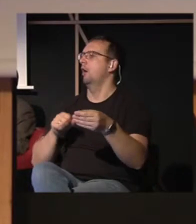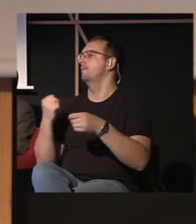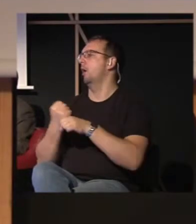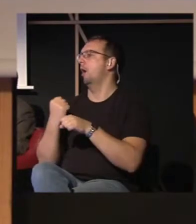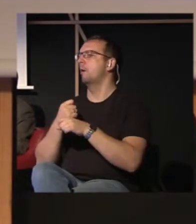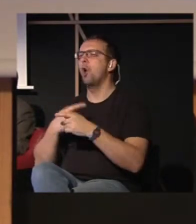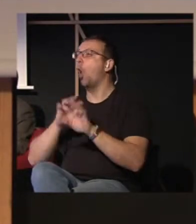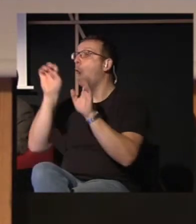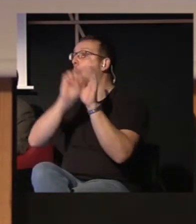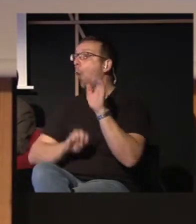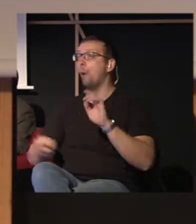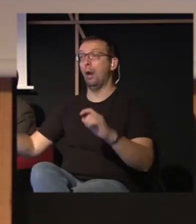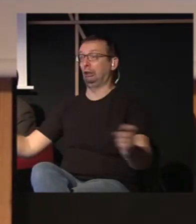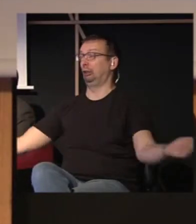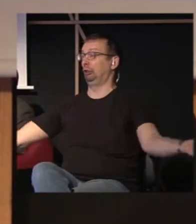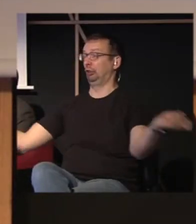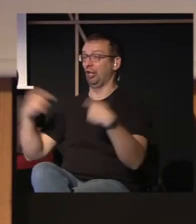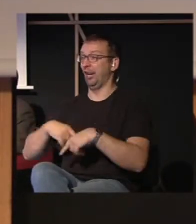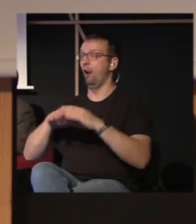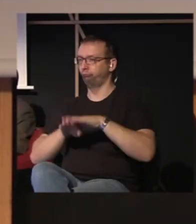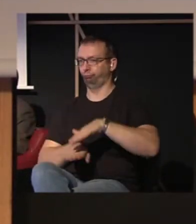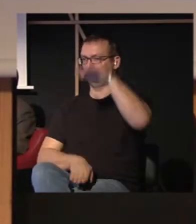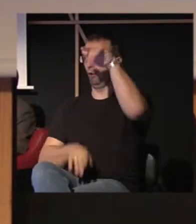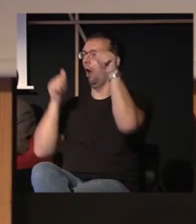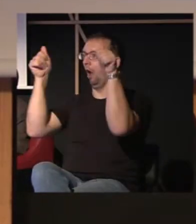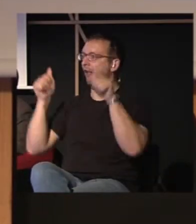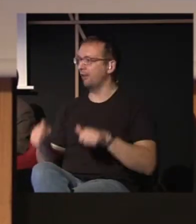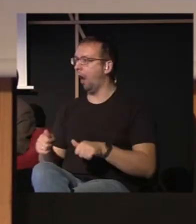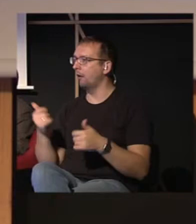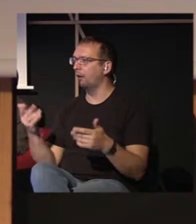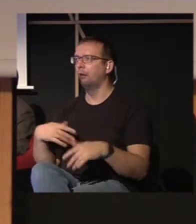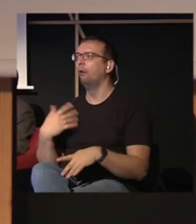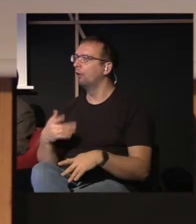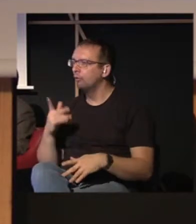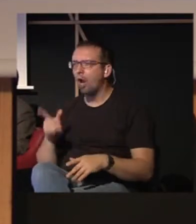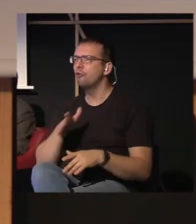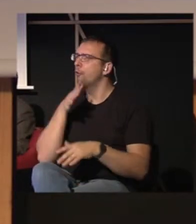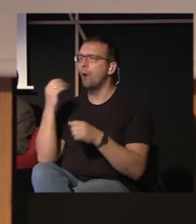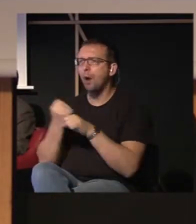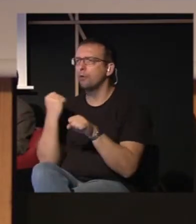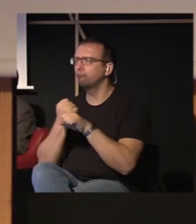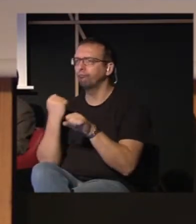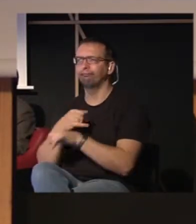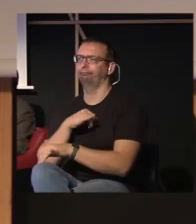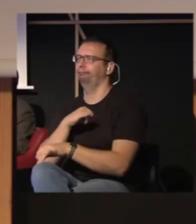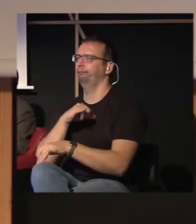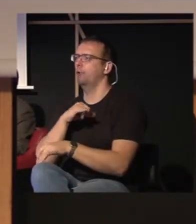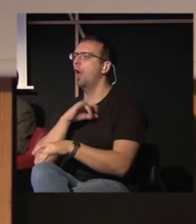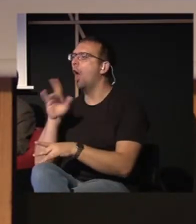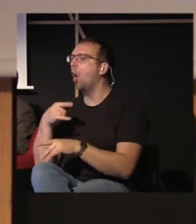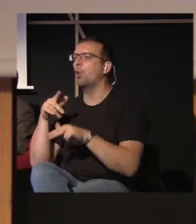So it's been no word of a lie, a life-changing experience to do this, and one that I've not